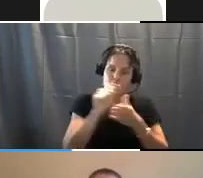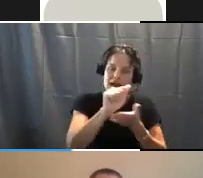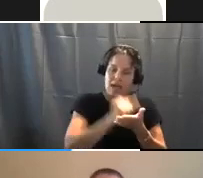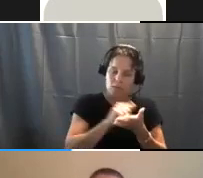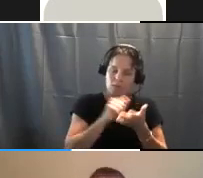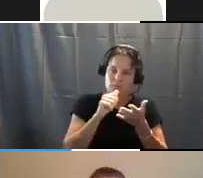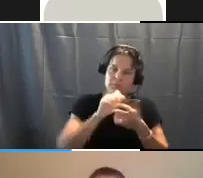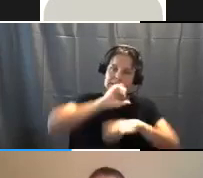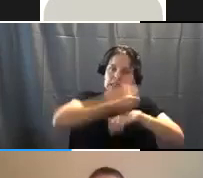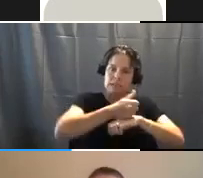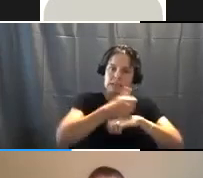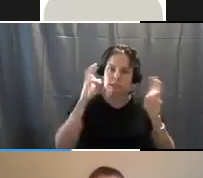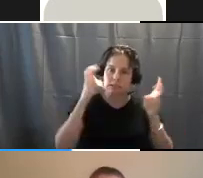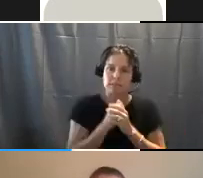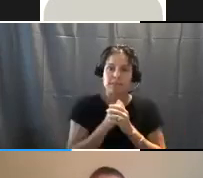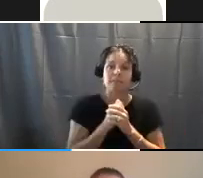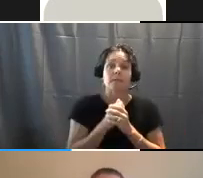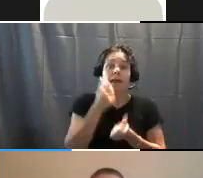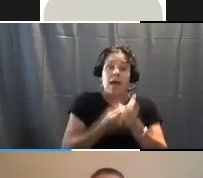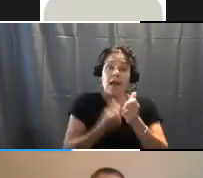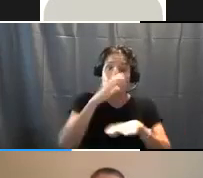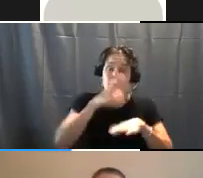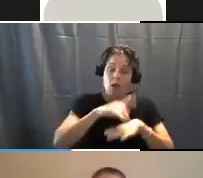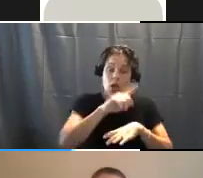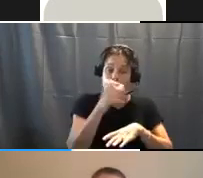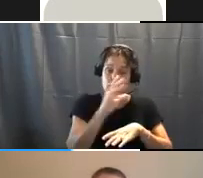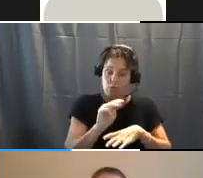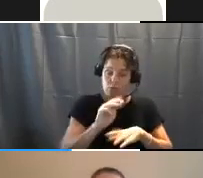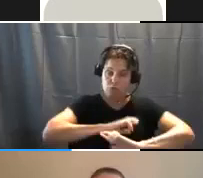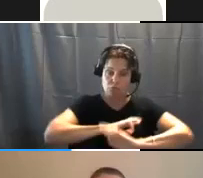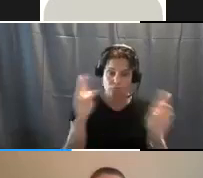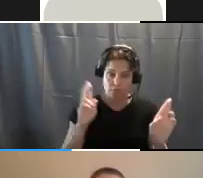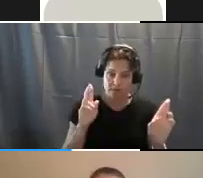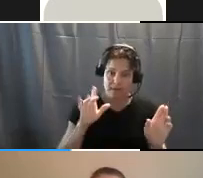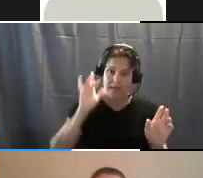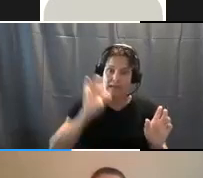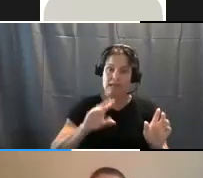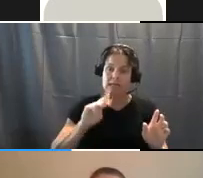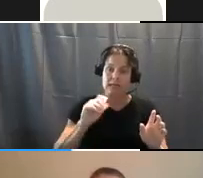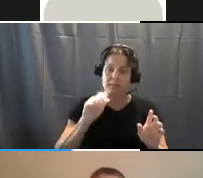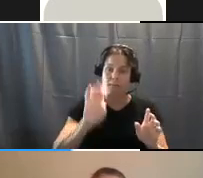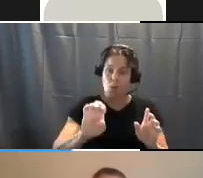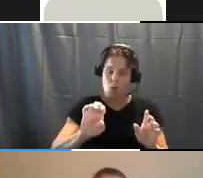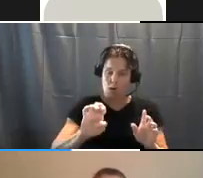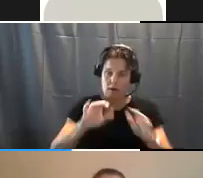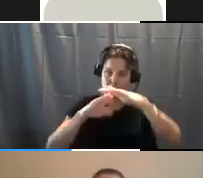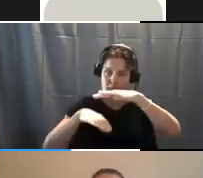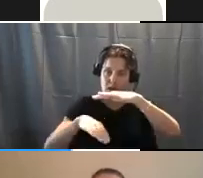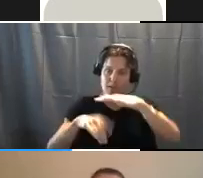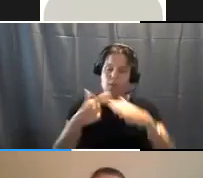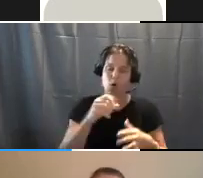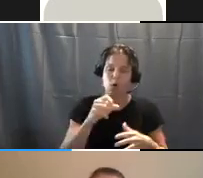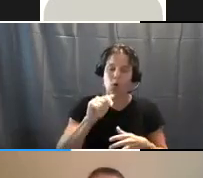you've gathered everyone on your Zoom call, just click on the More button on the bottom and go live on Facebook.